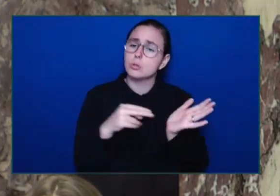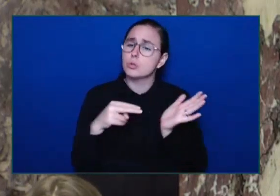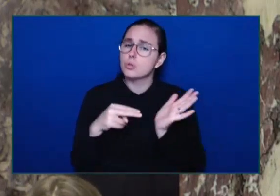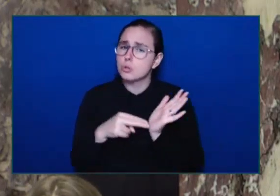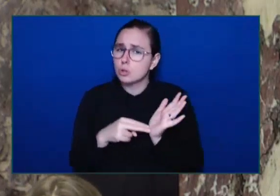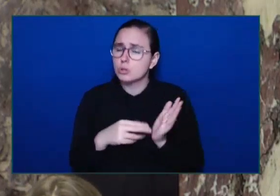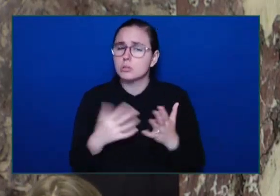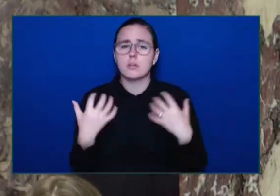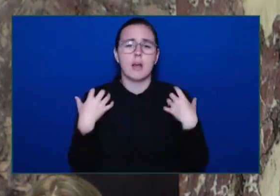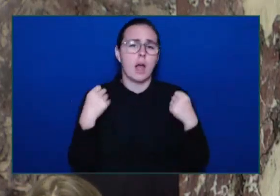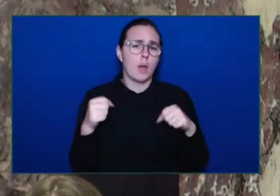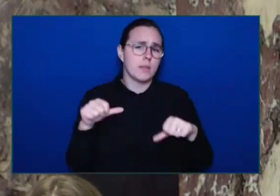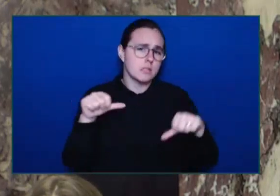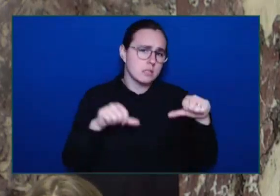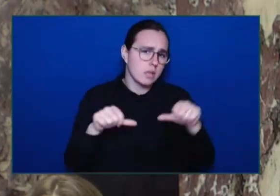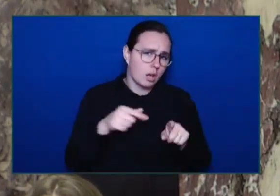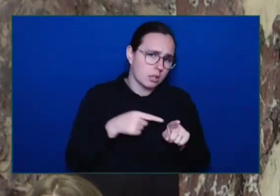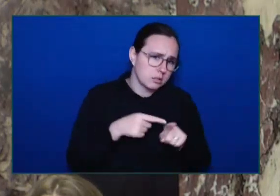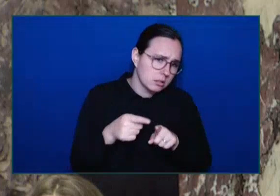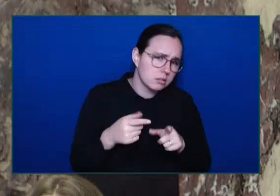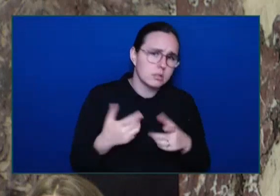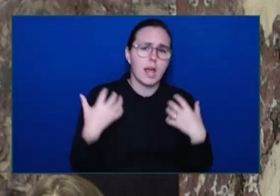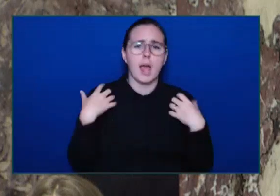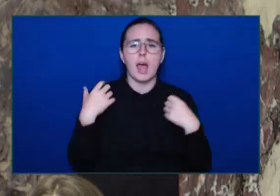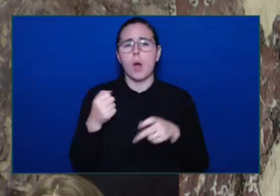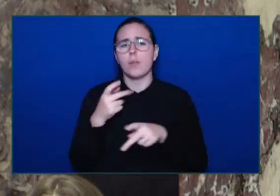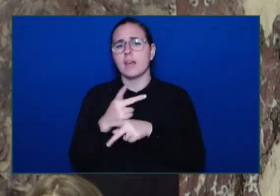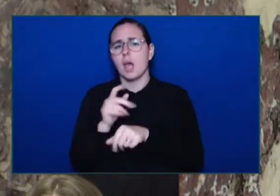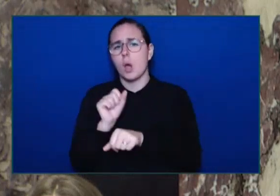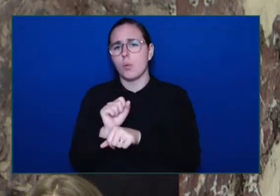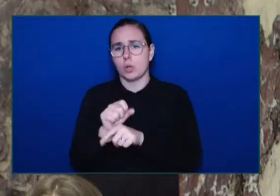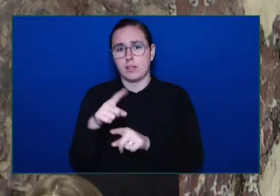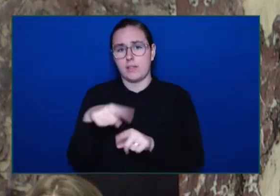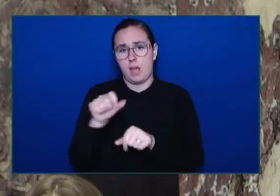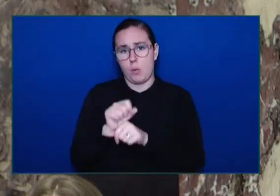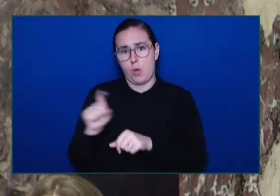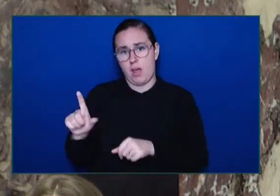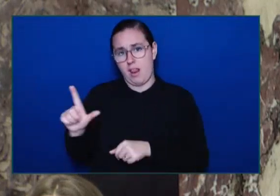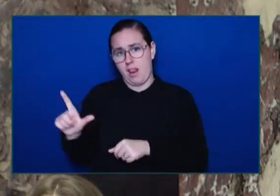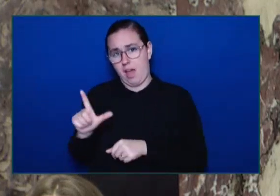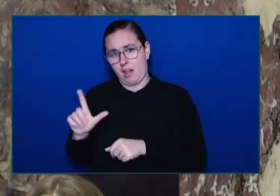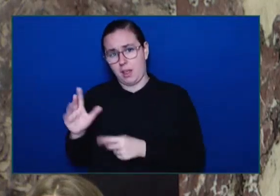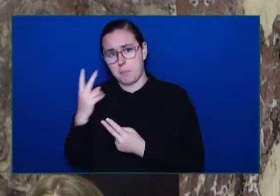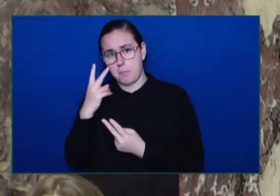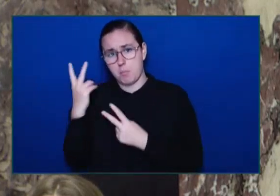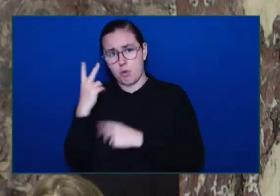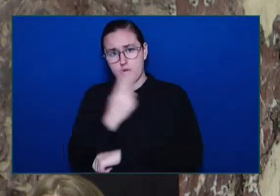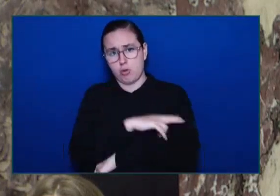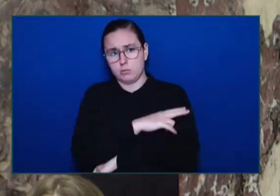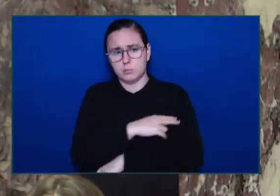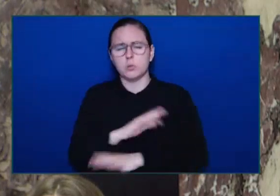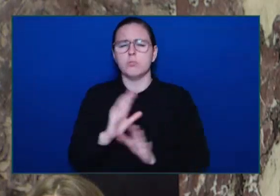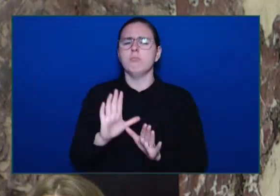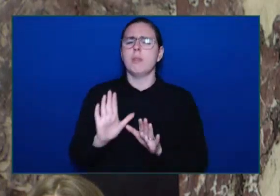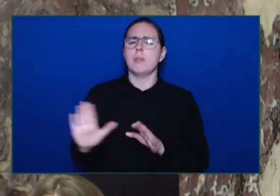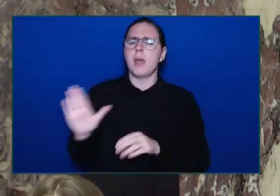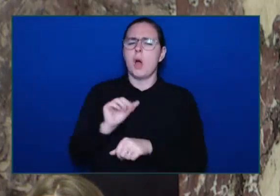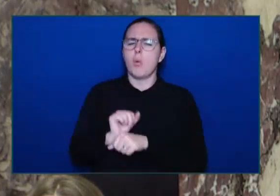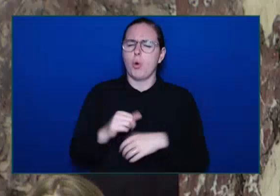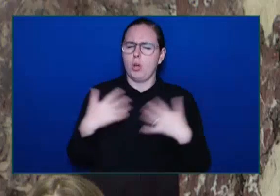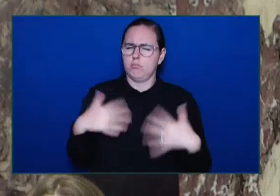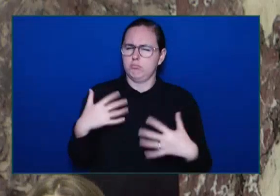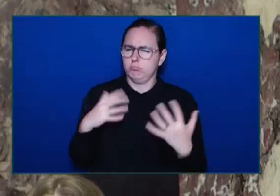Memorial Hospital have done an extraordinary job. That today in British Columbia, there are in our acute care hospitals across BC,